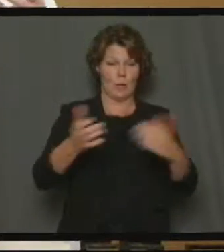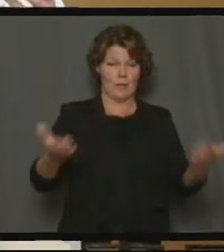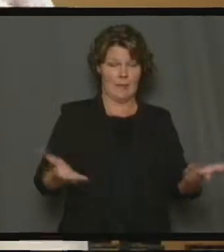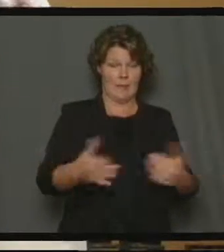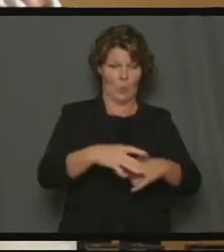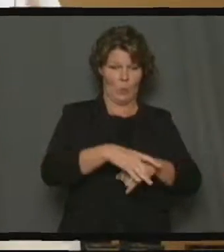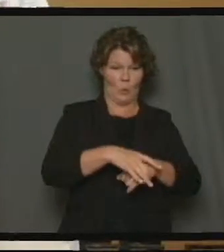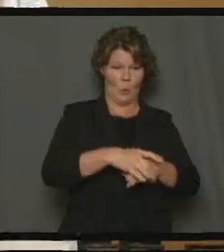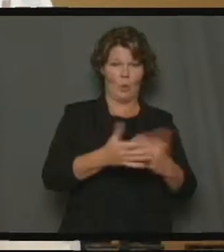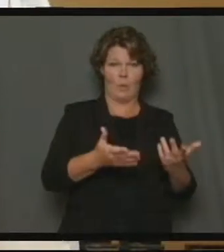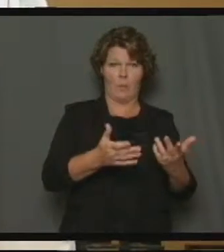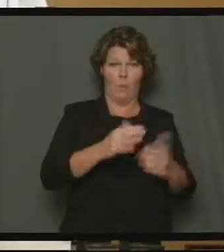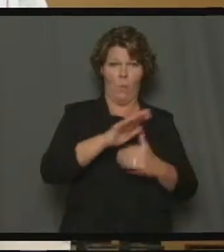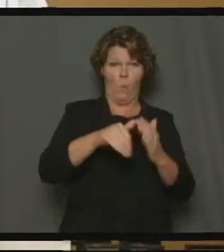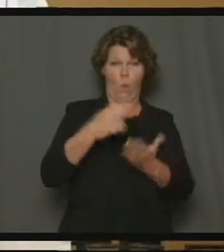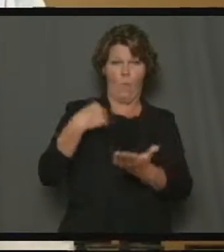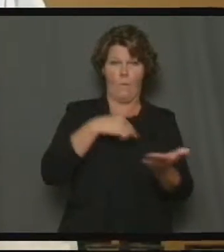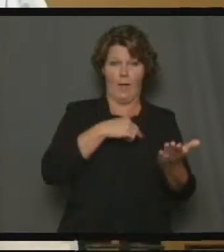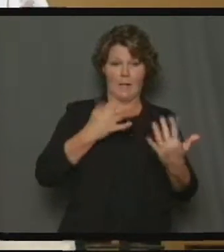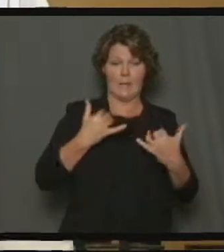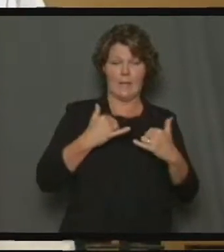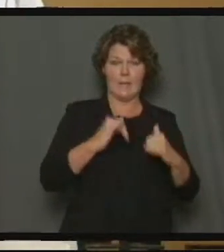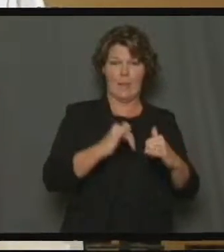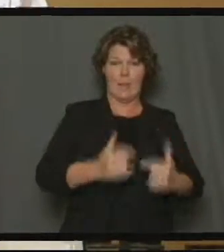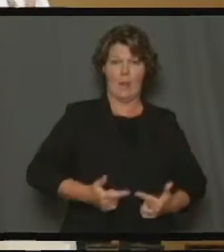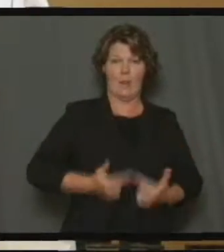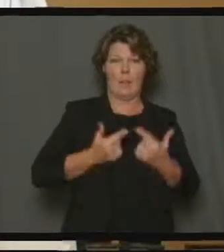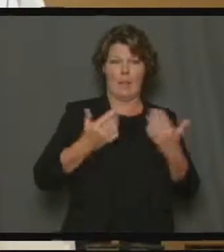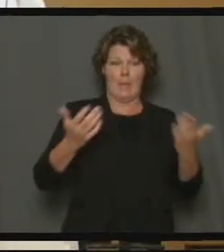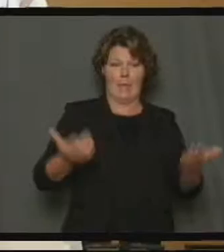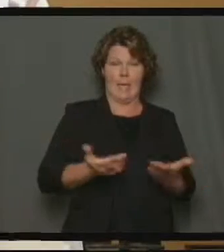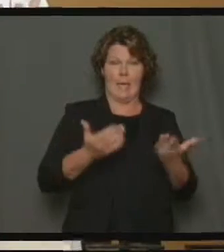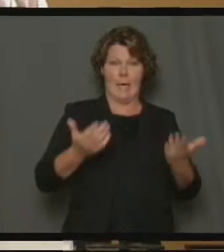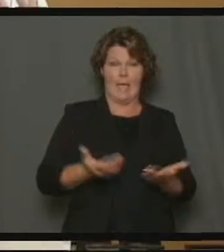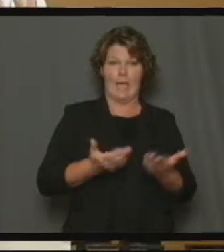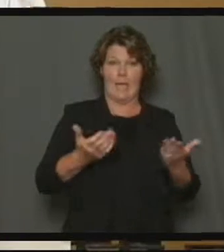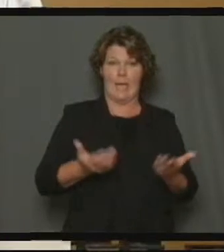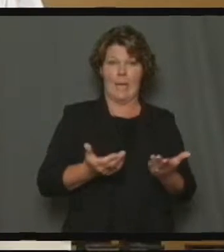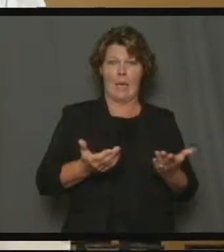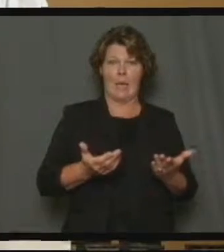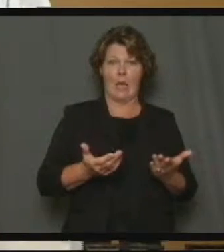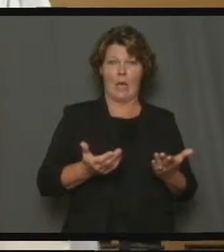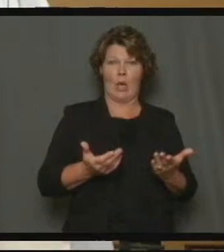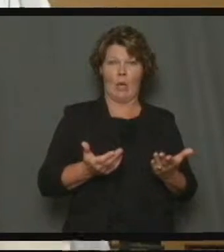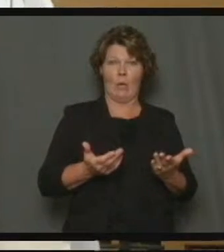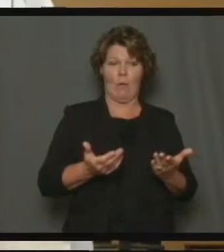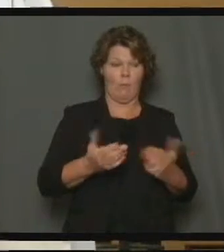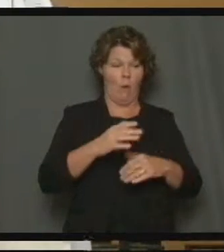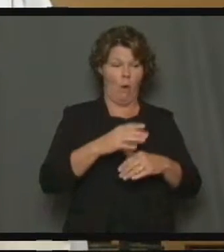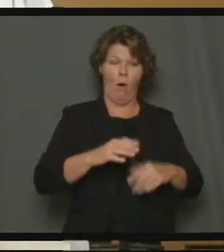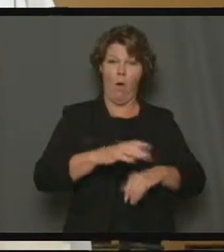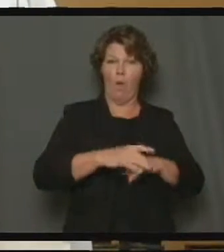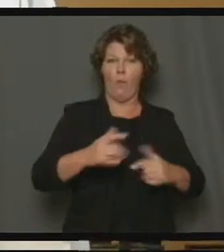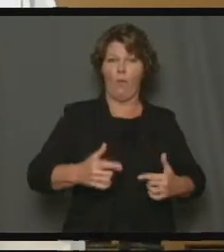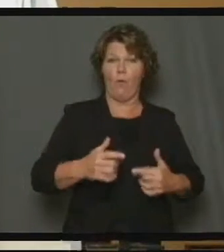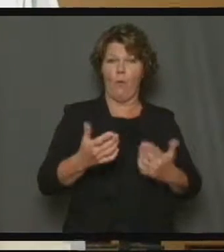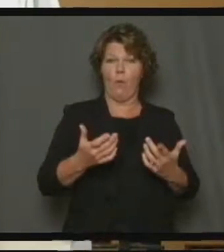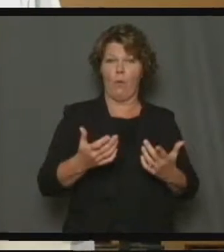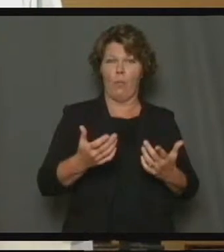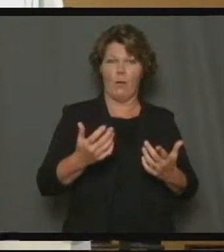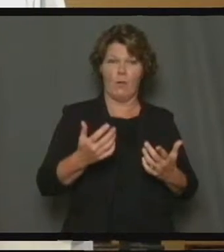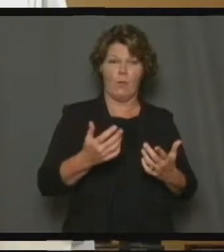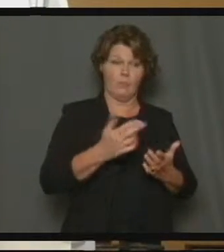which would be all of us who still are living in the thick of living out our lives as both